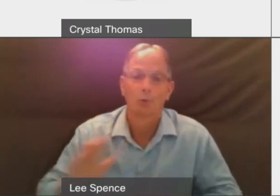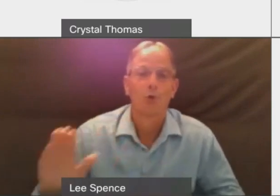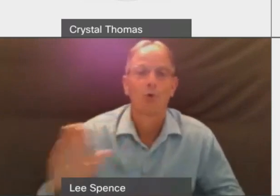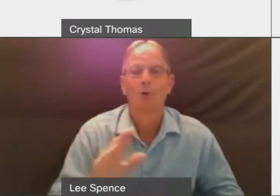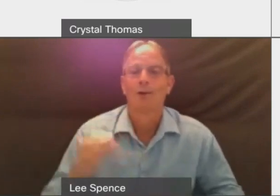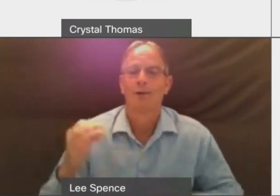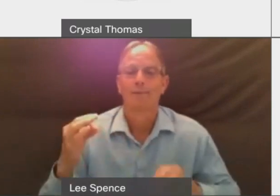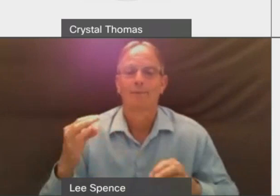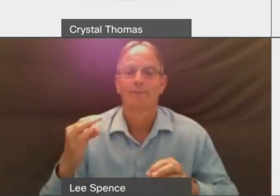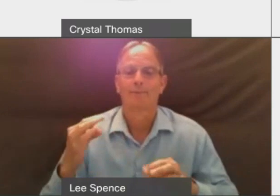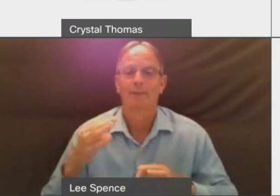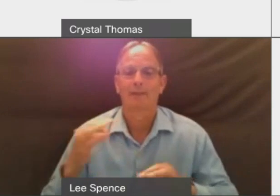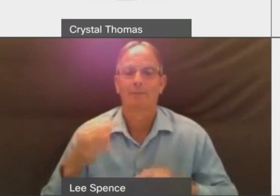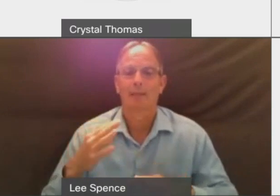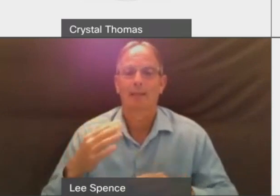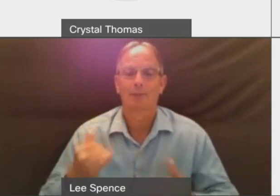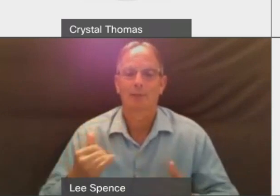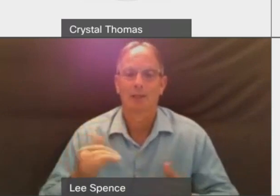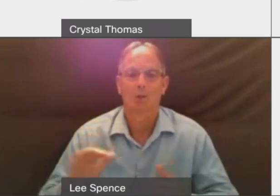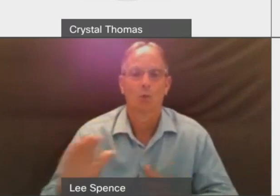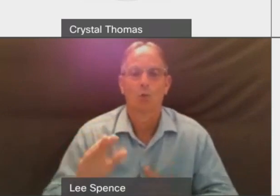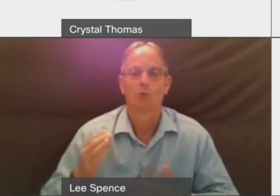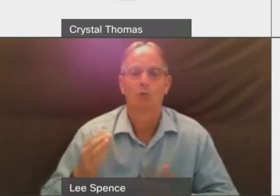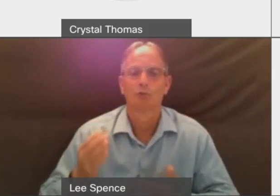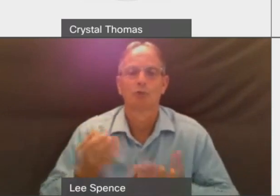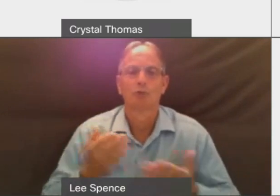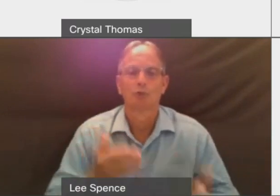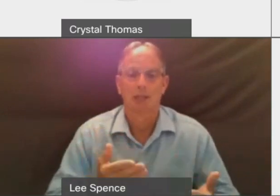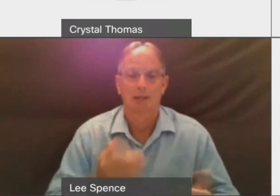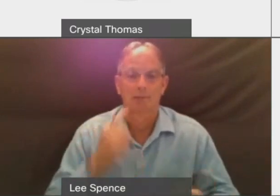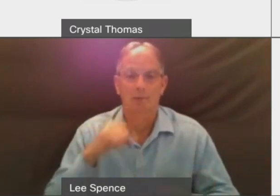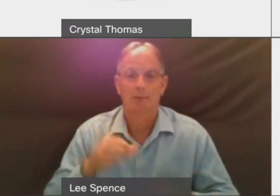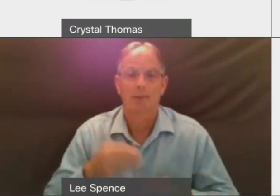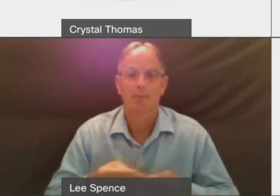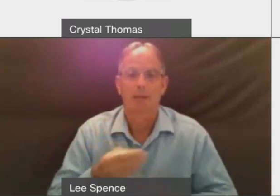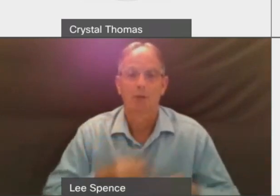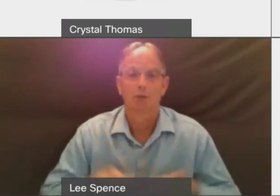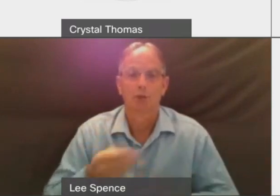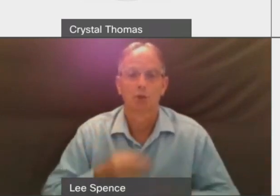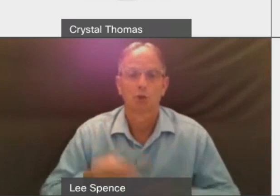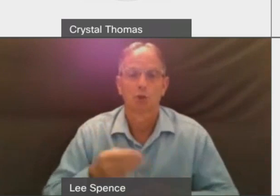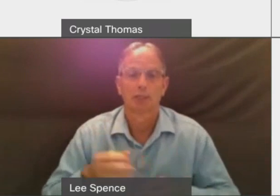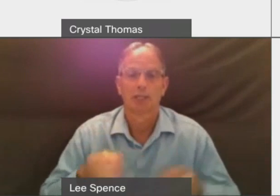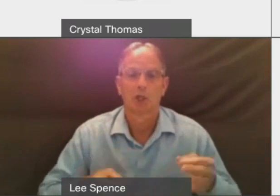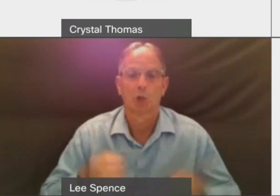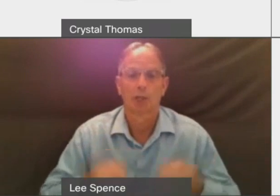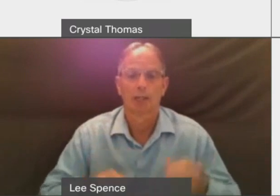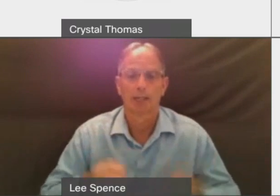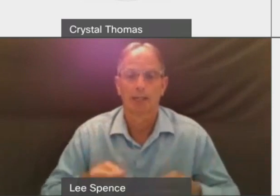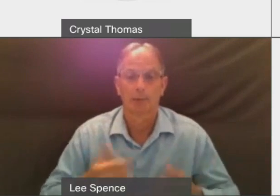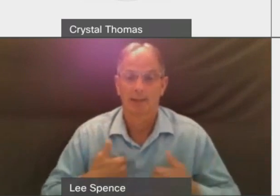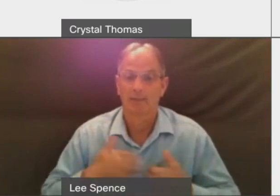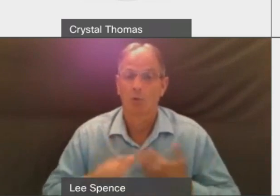today, for the suggestions that you made at the budget hearing as well. And we have all of your comments